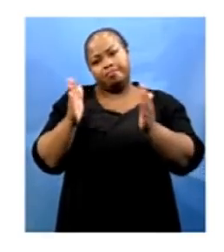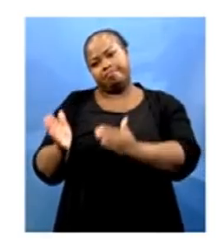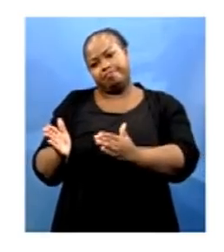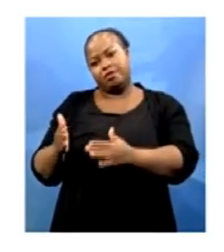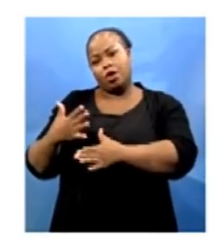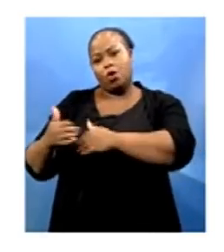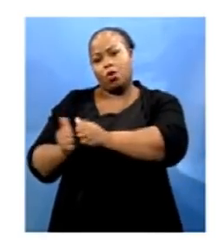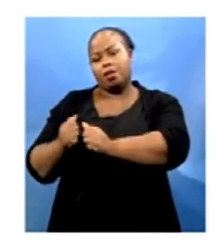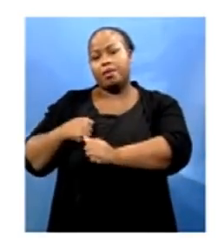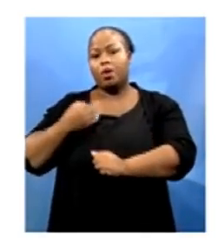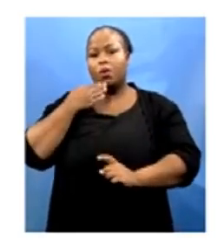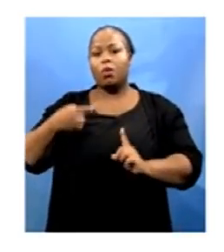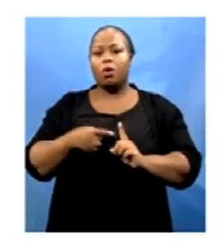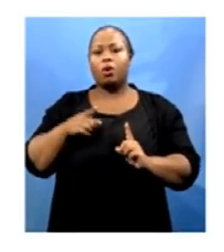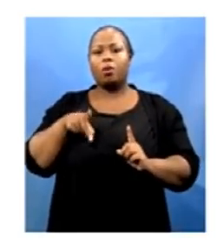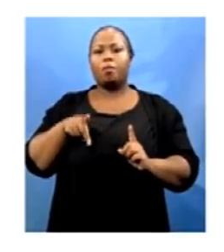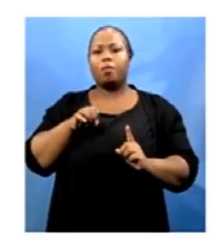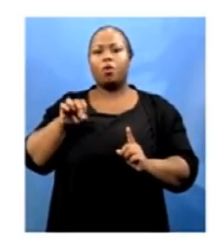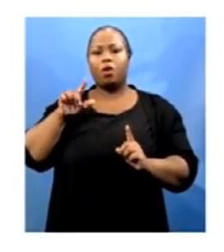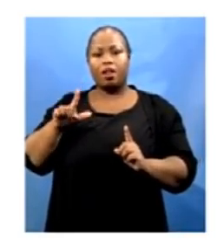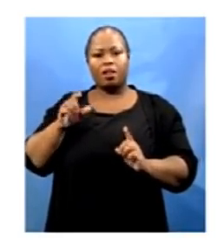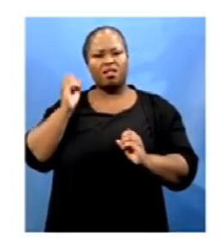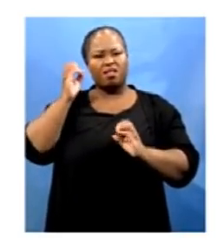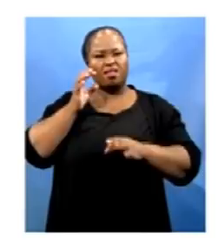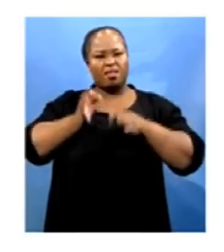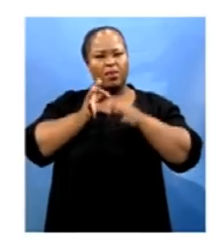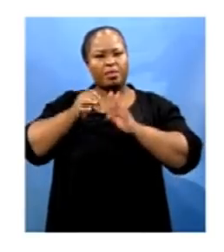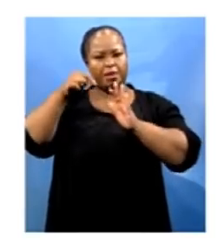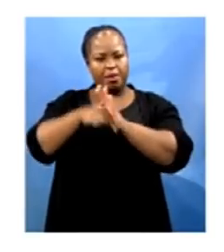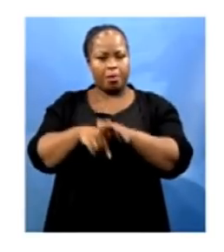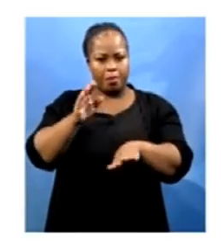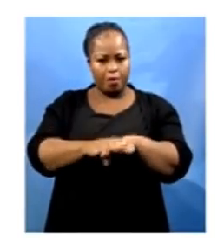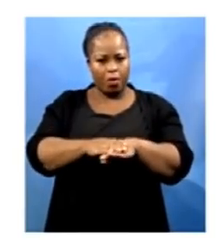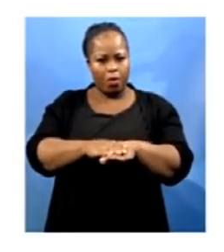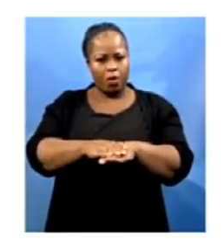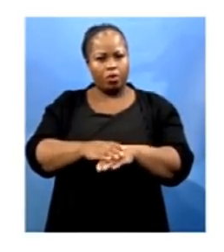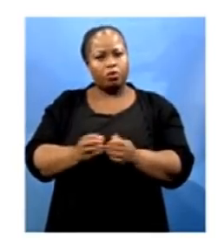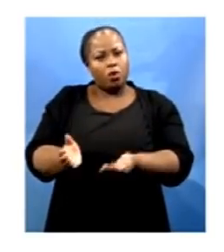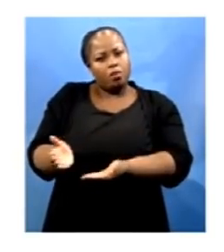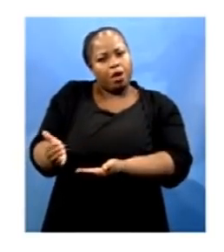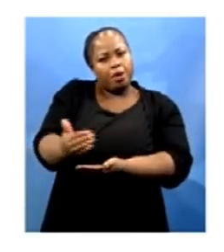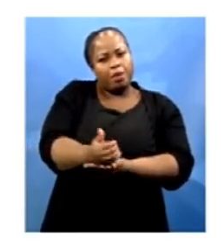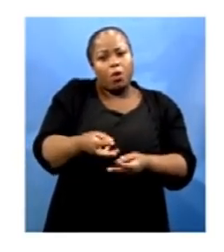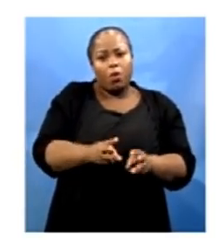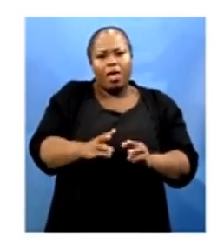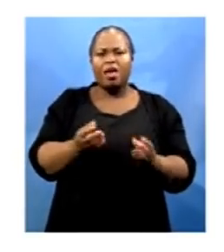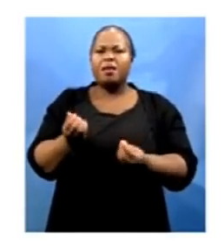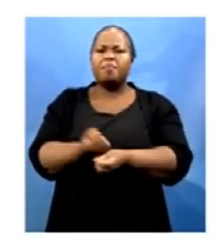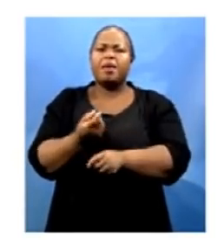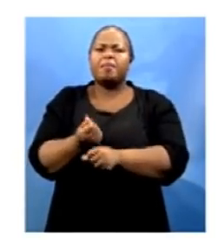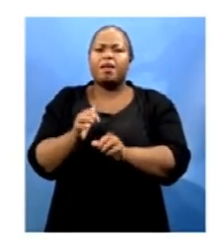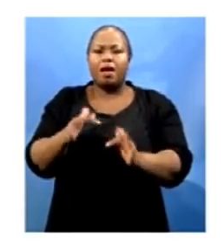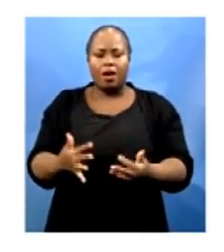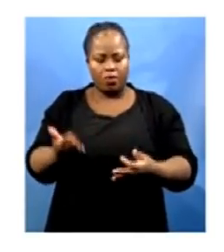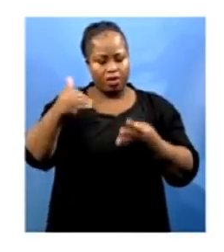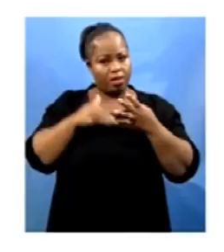you details on the sources of our fundraising efforts, and he will be followed by Jonathan, who will give color on the